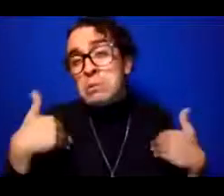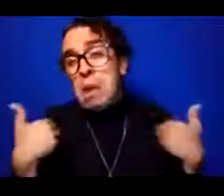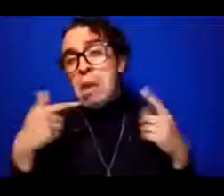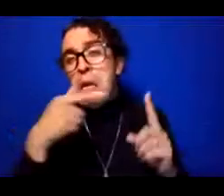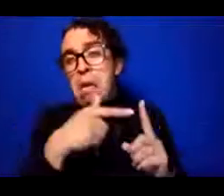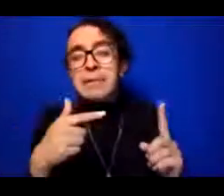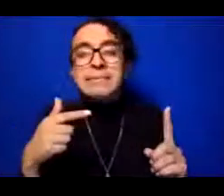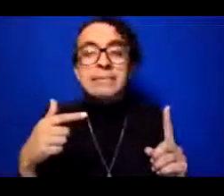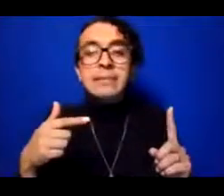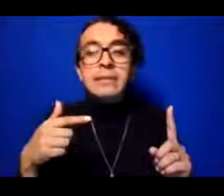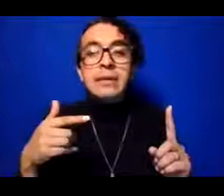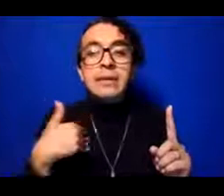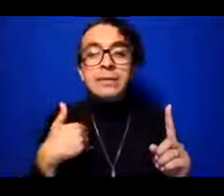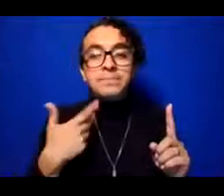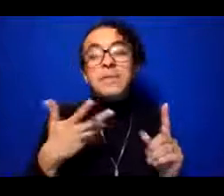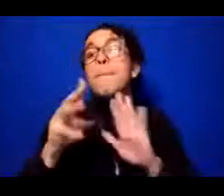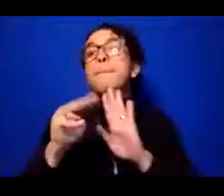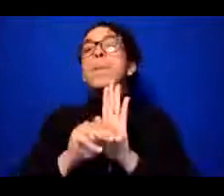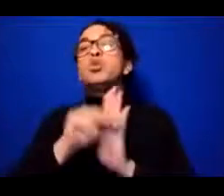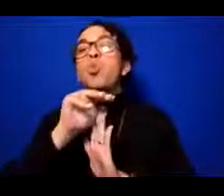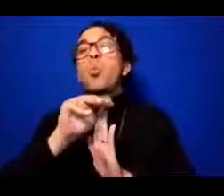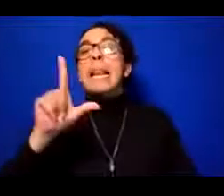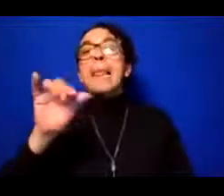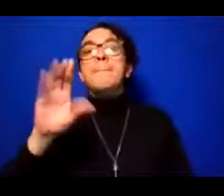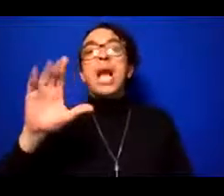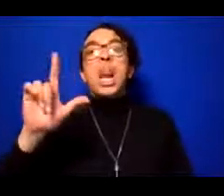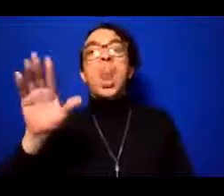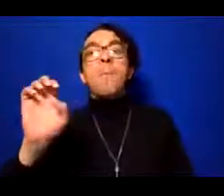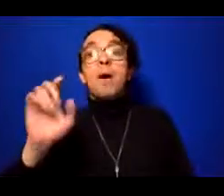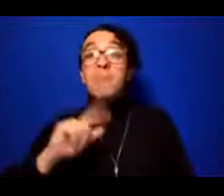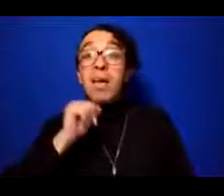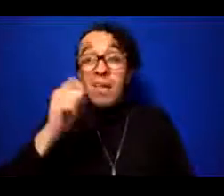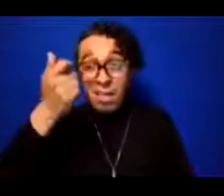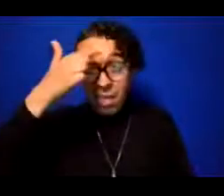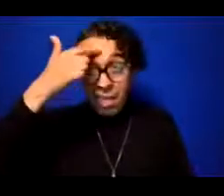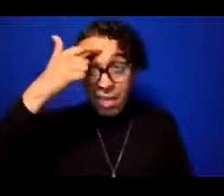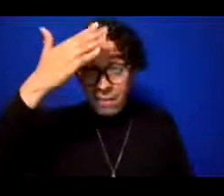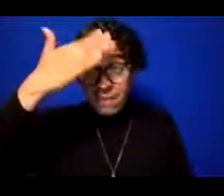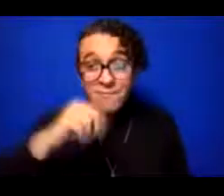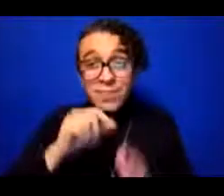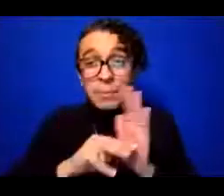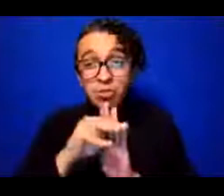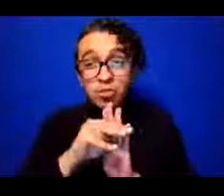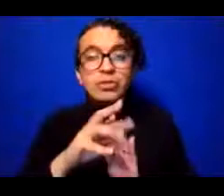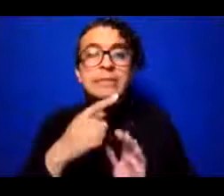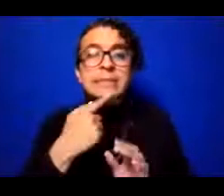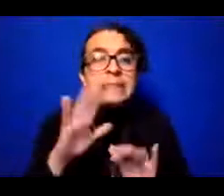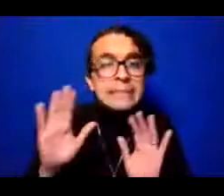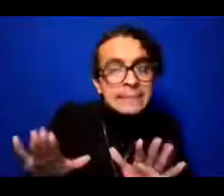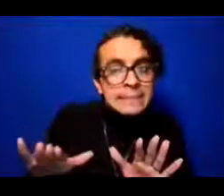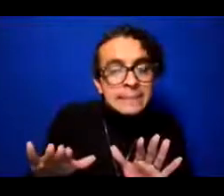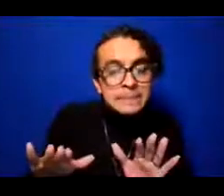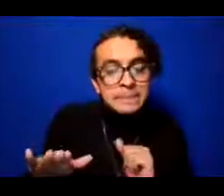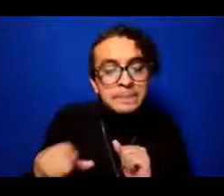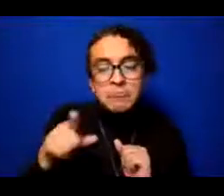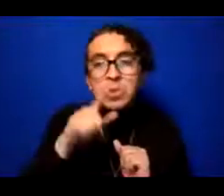could say, mature limbic lobe, but an immature frontal lobe to tampen down and say, hey, listen, you don't need